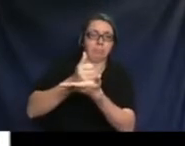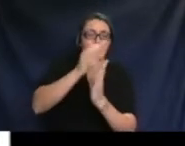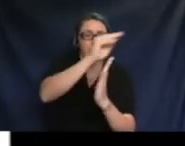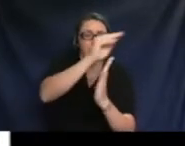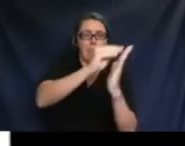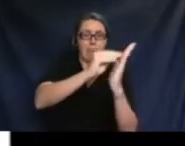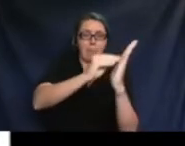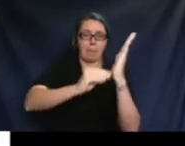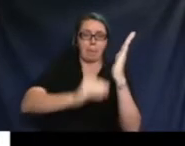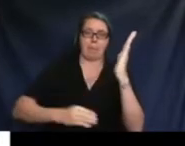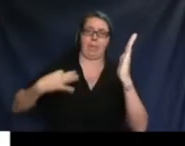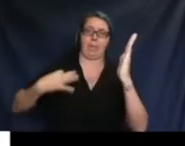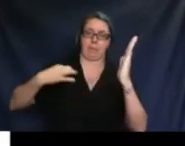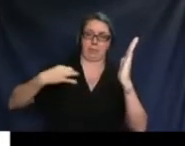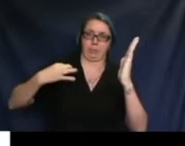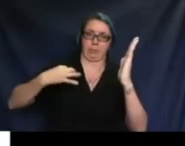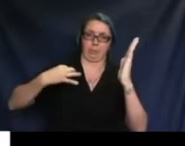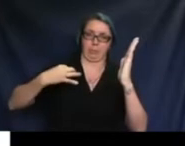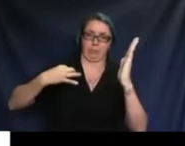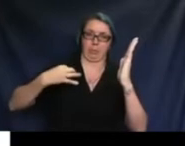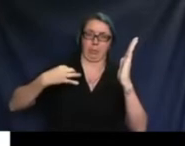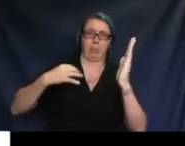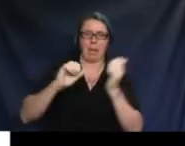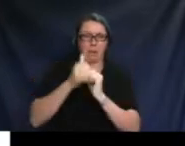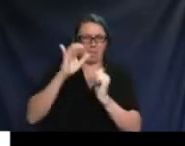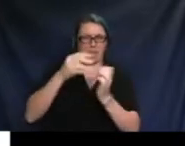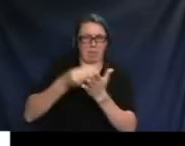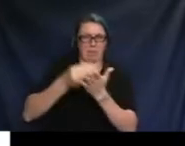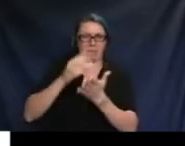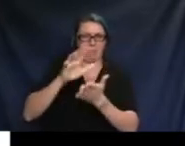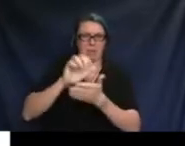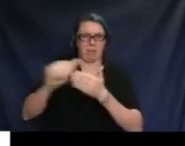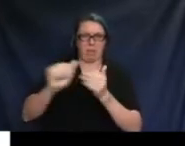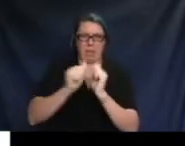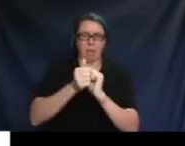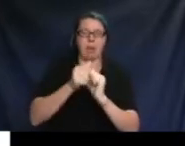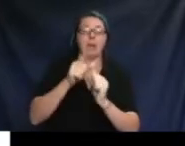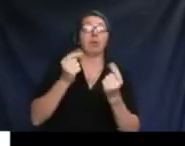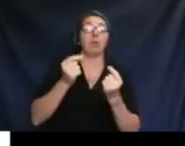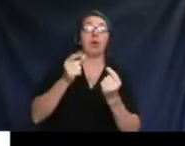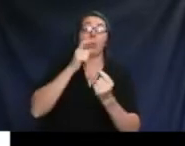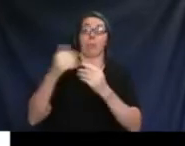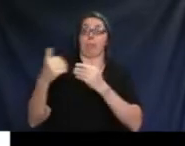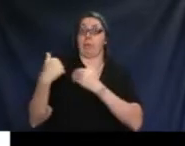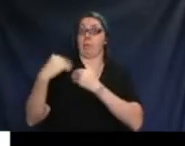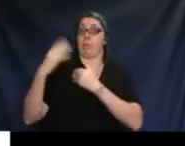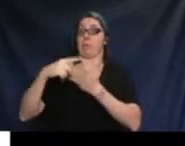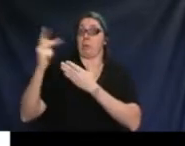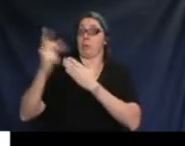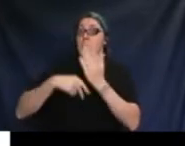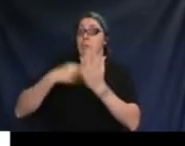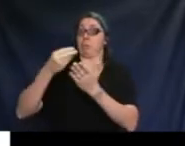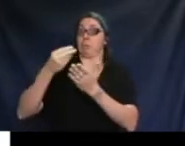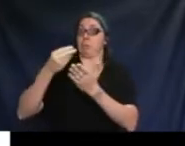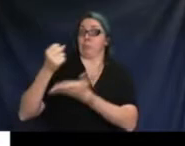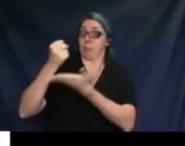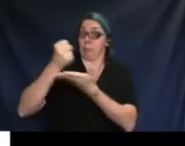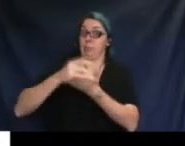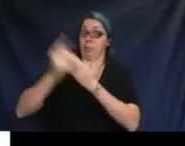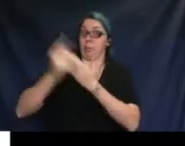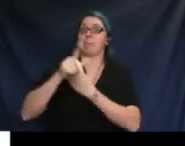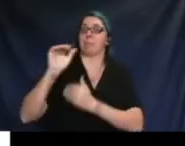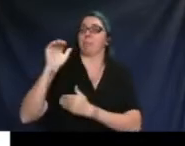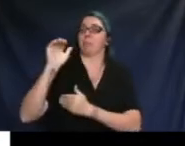for your grant program at least 6 weeks before the deadline, if possible, to take advantage of